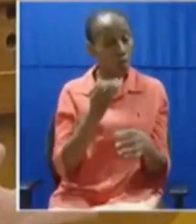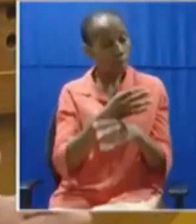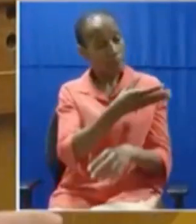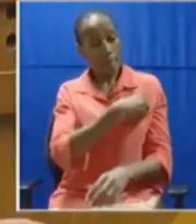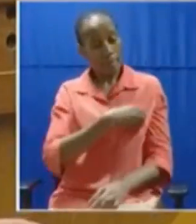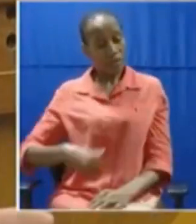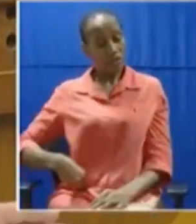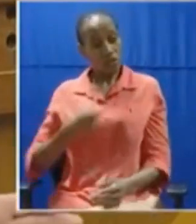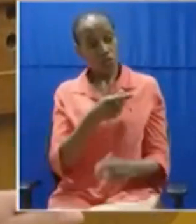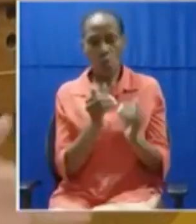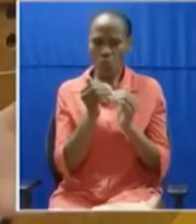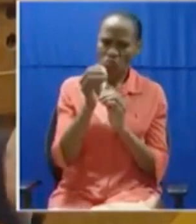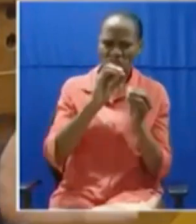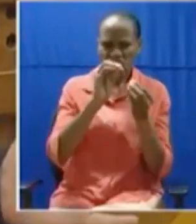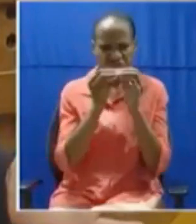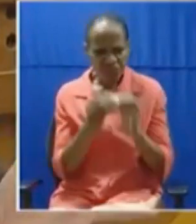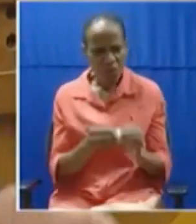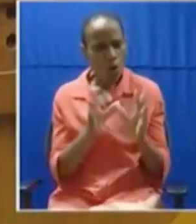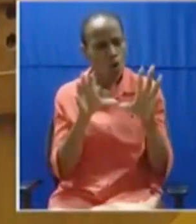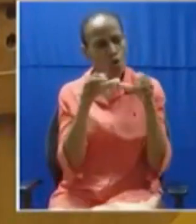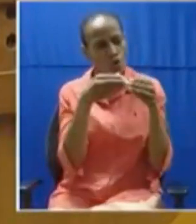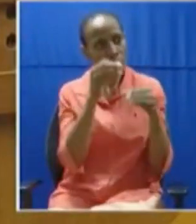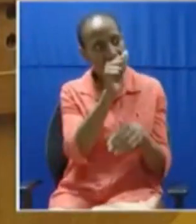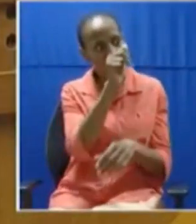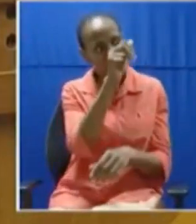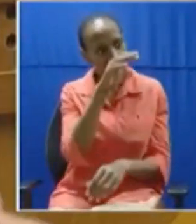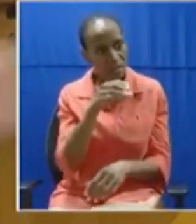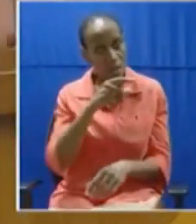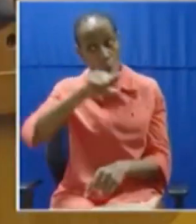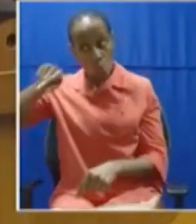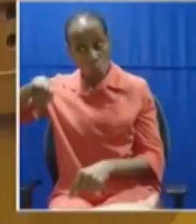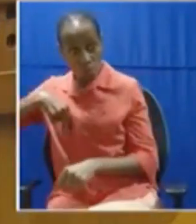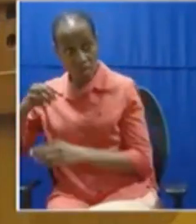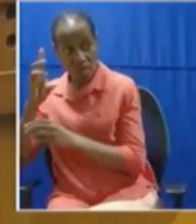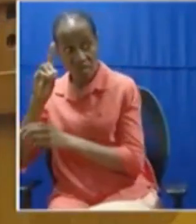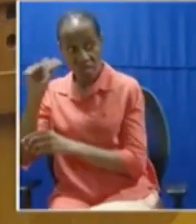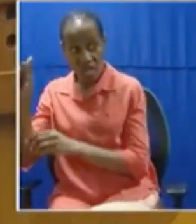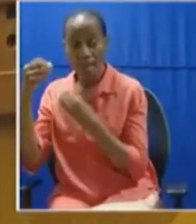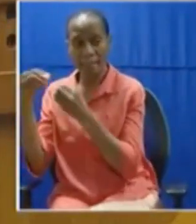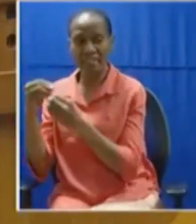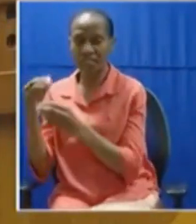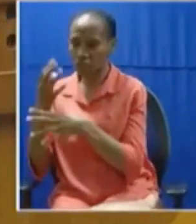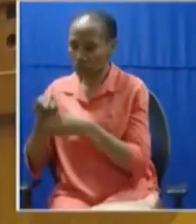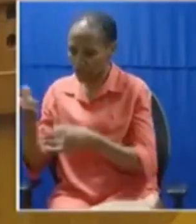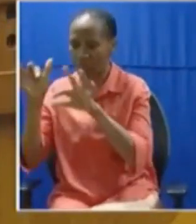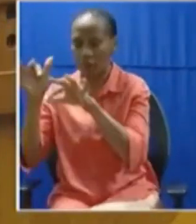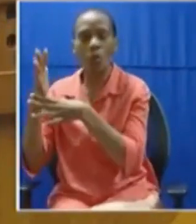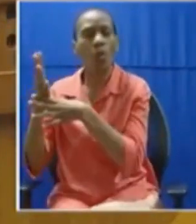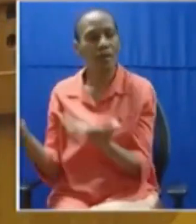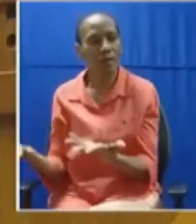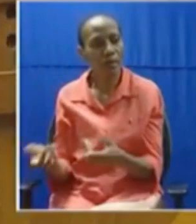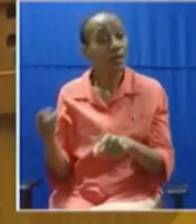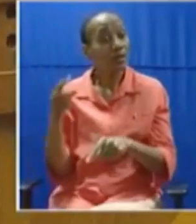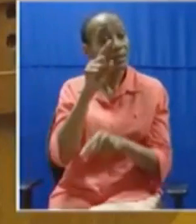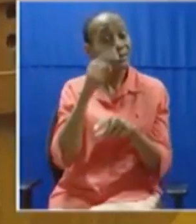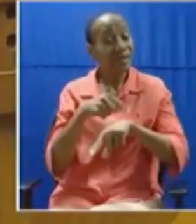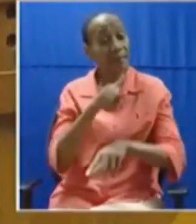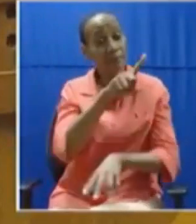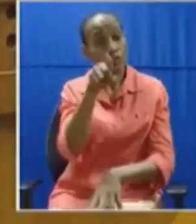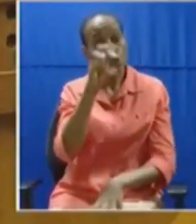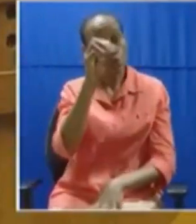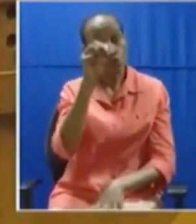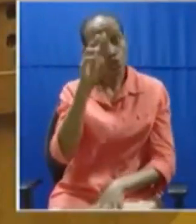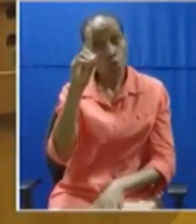out your party, we were creating jobs. While Zondo was showing the world the evil heart of the ANC, we